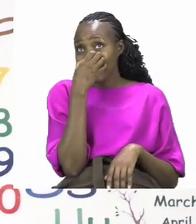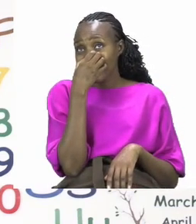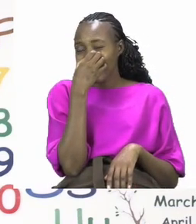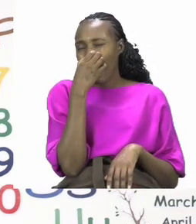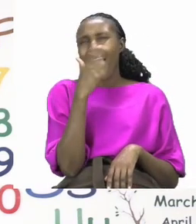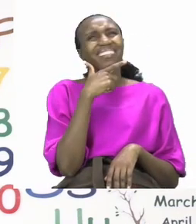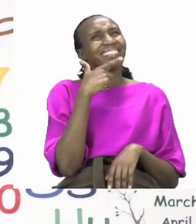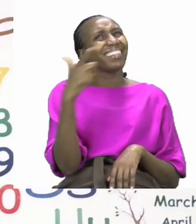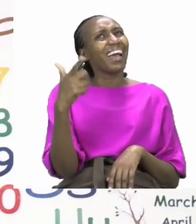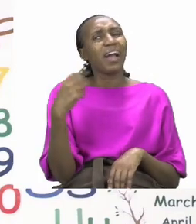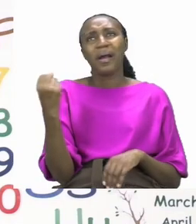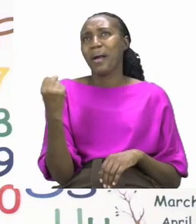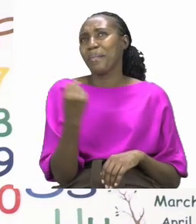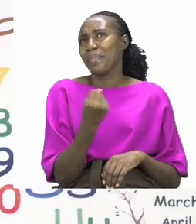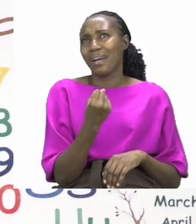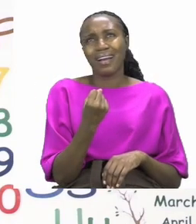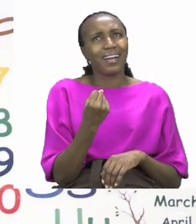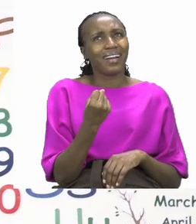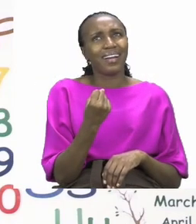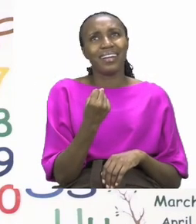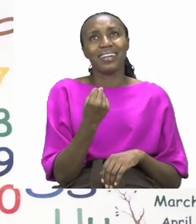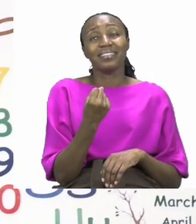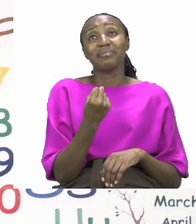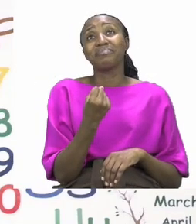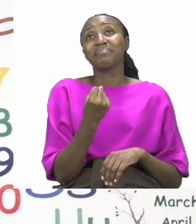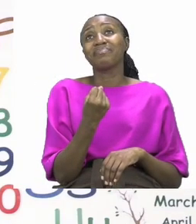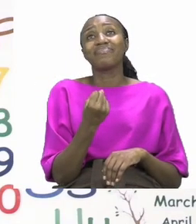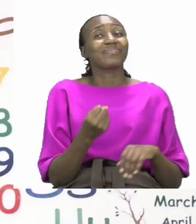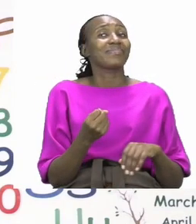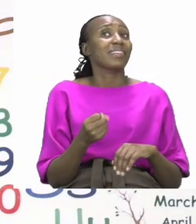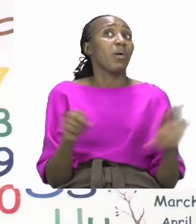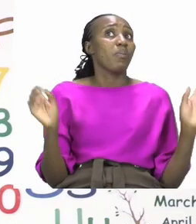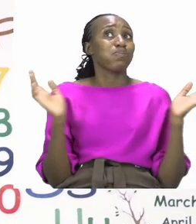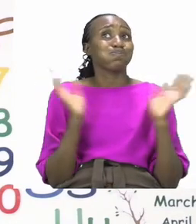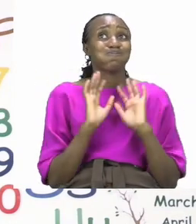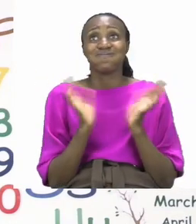say thank you so much for joining us today and